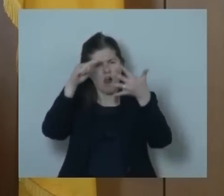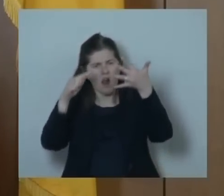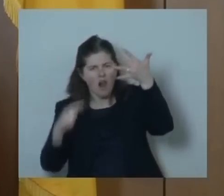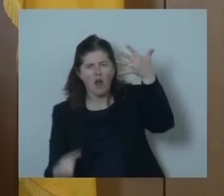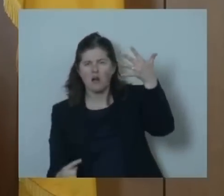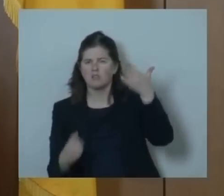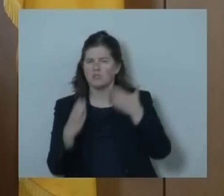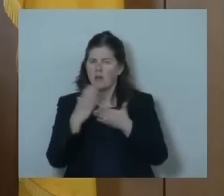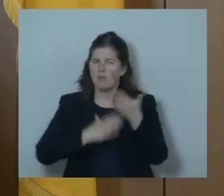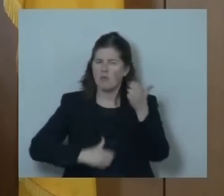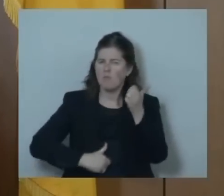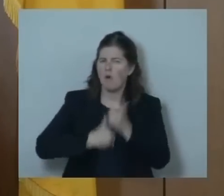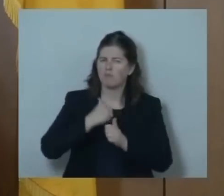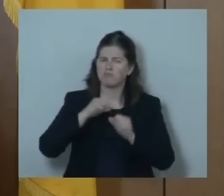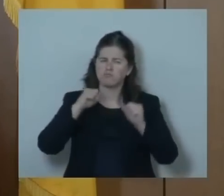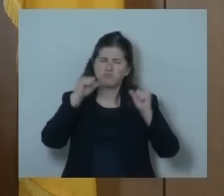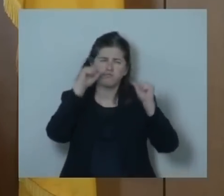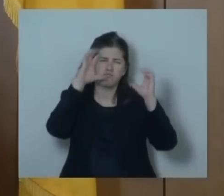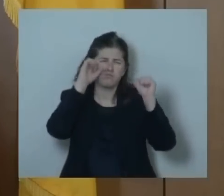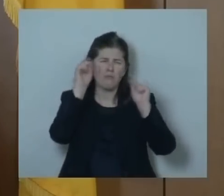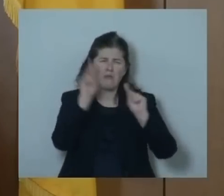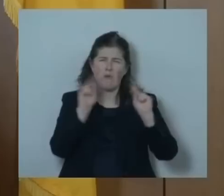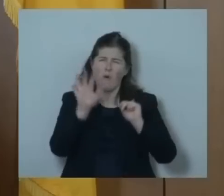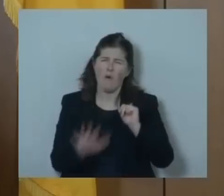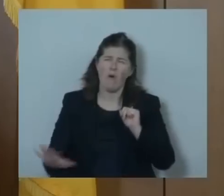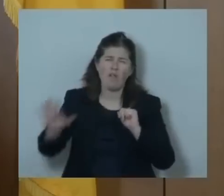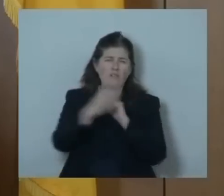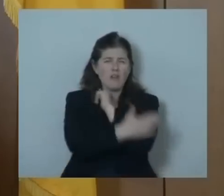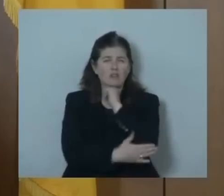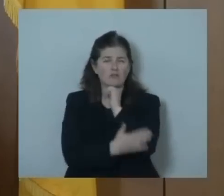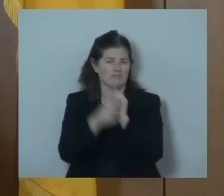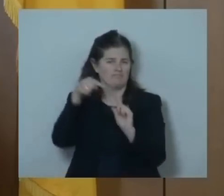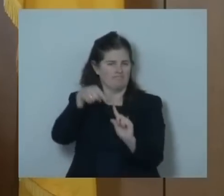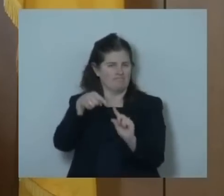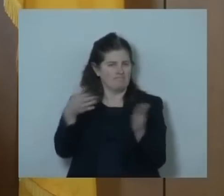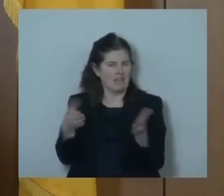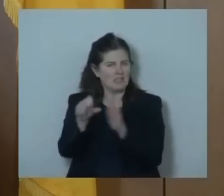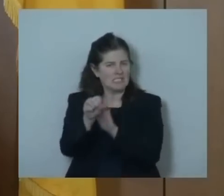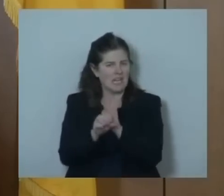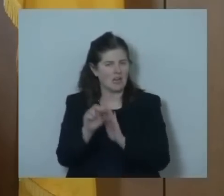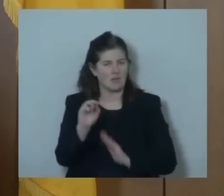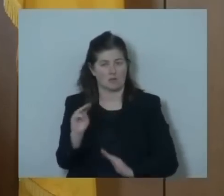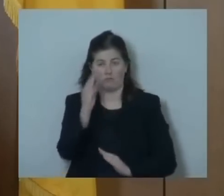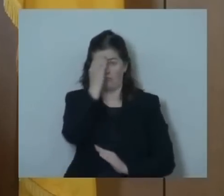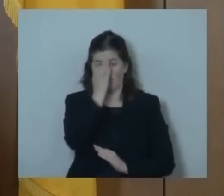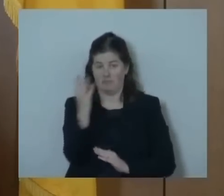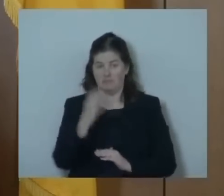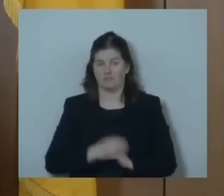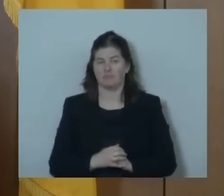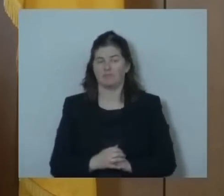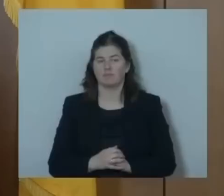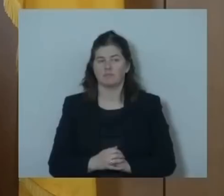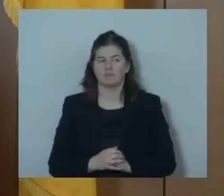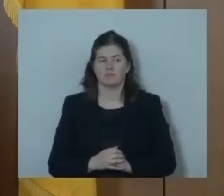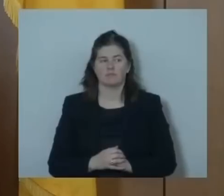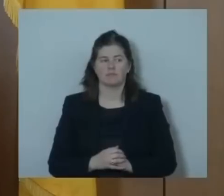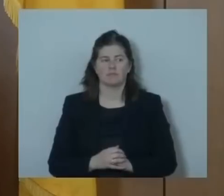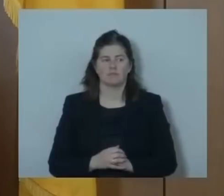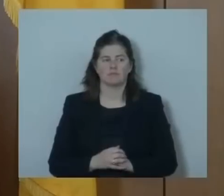most incredible individuals in the country and in the state. I have to say, I was